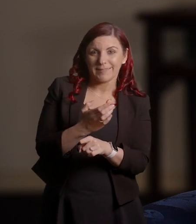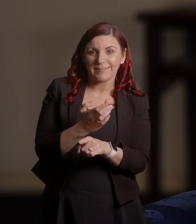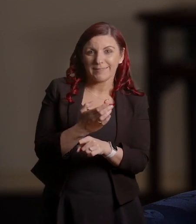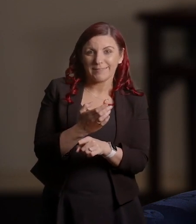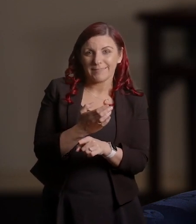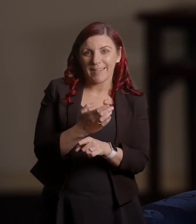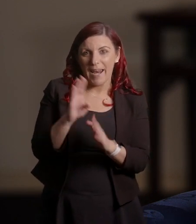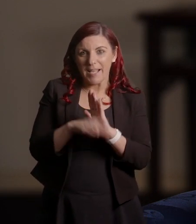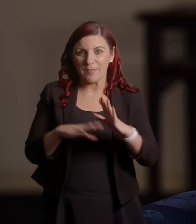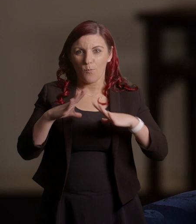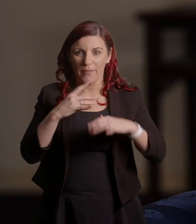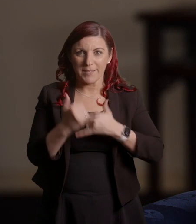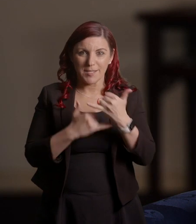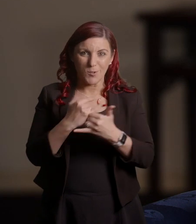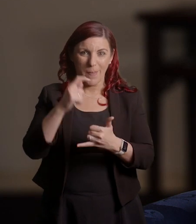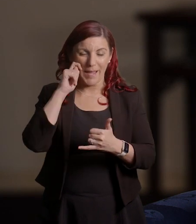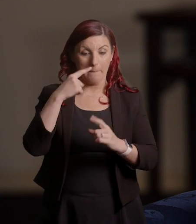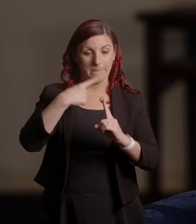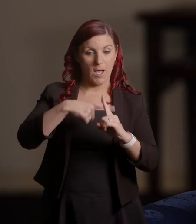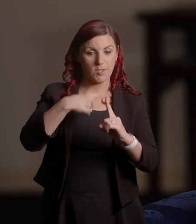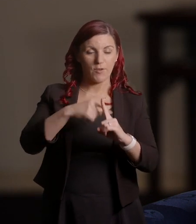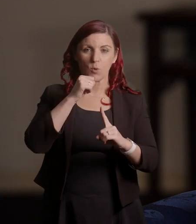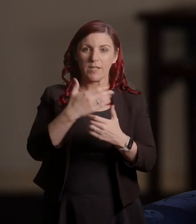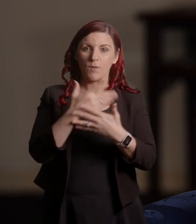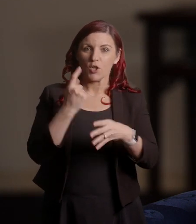break this year. So as I said, always taking the positives. I suppose